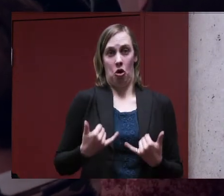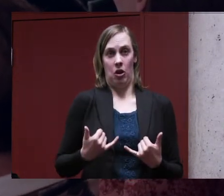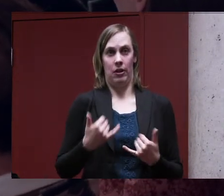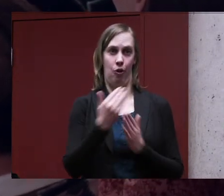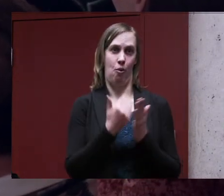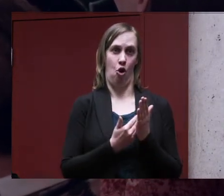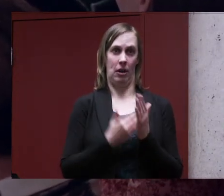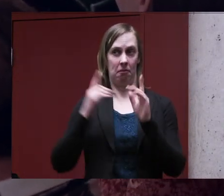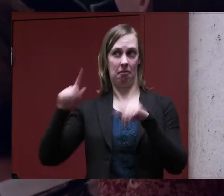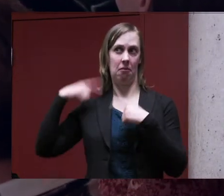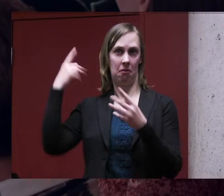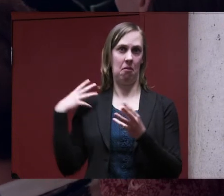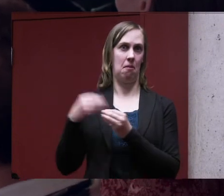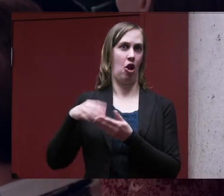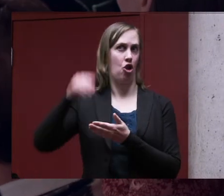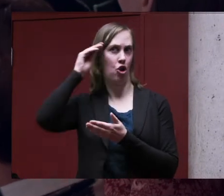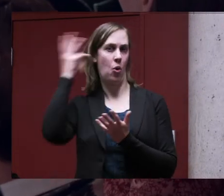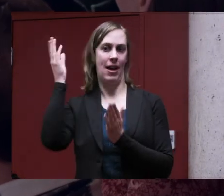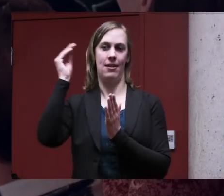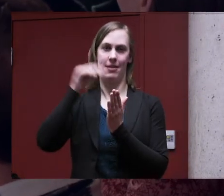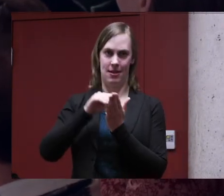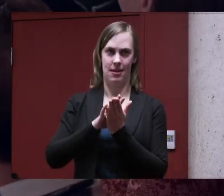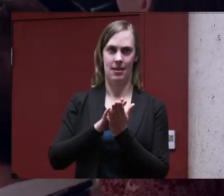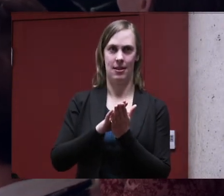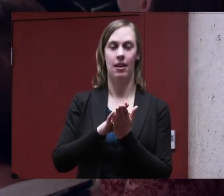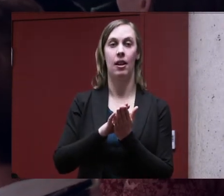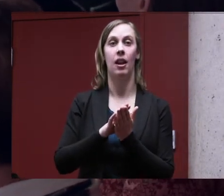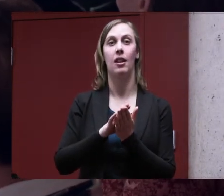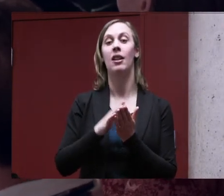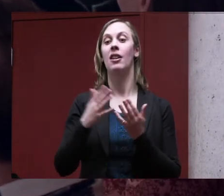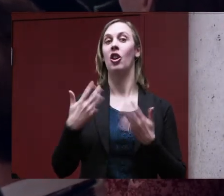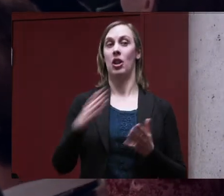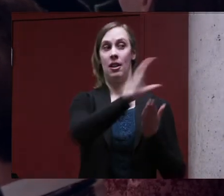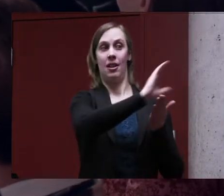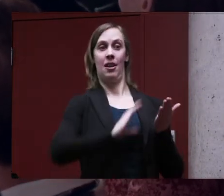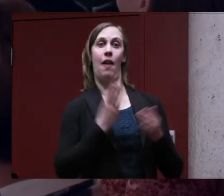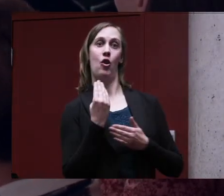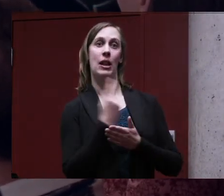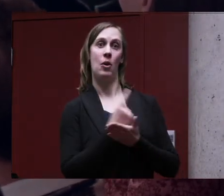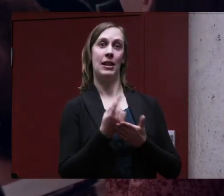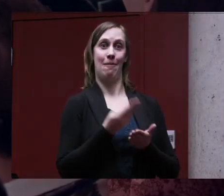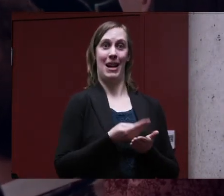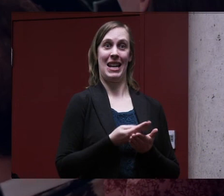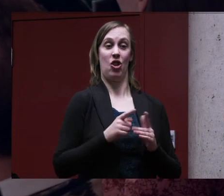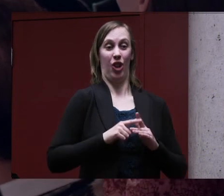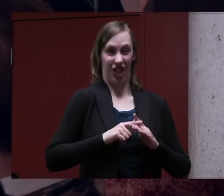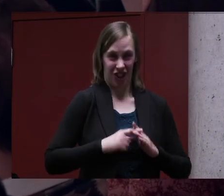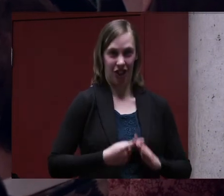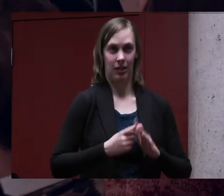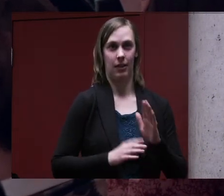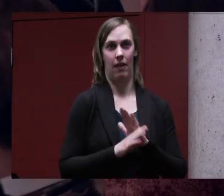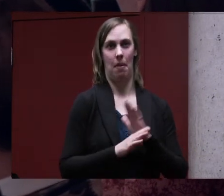that we've had thus far. We received 14 weeks worth of funding in order to be able to start developing, and I mean, that's only, I